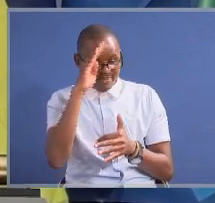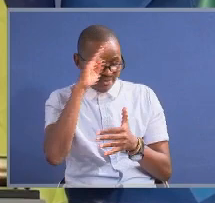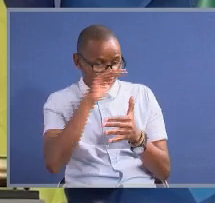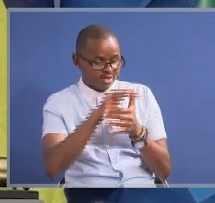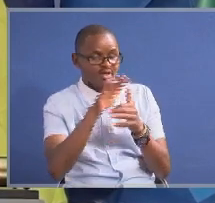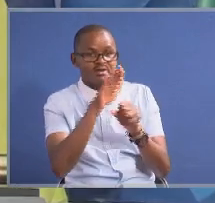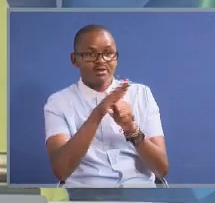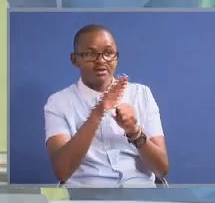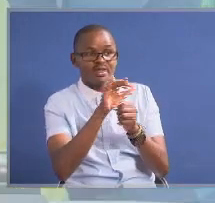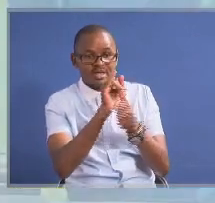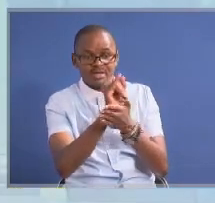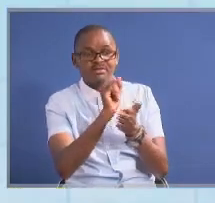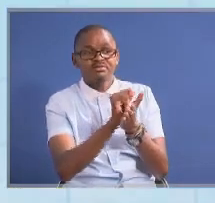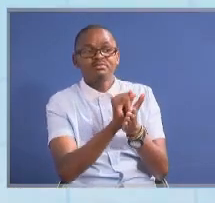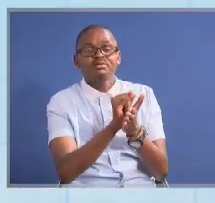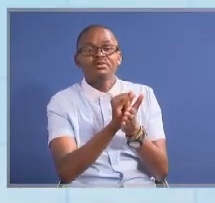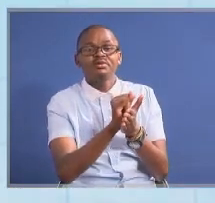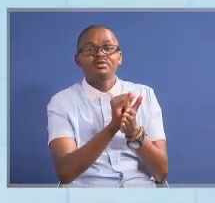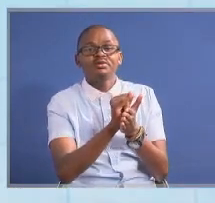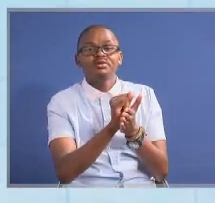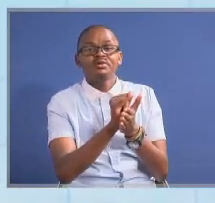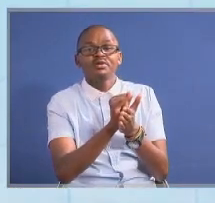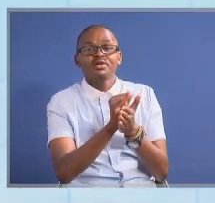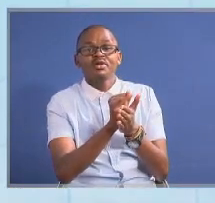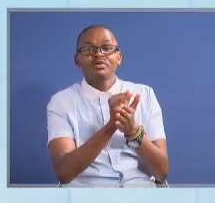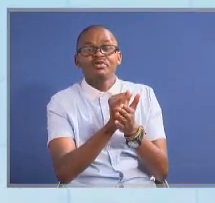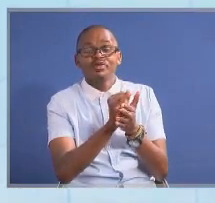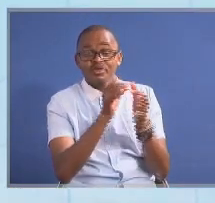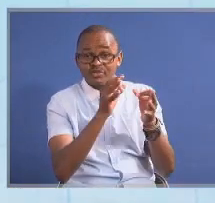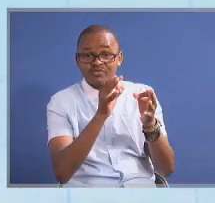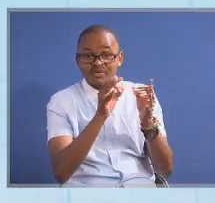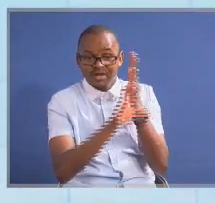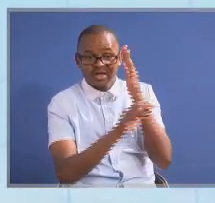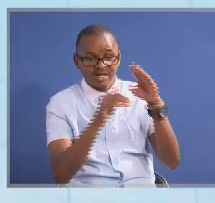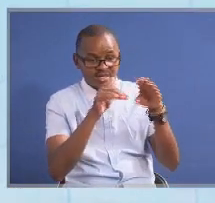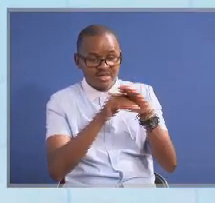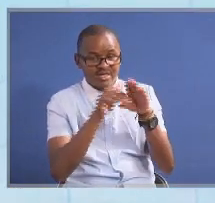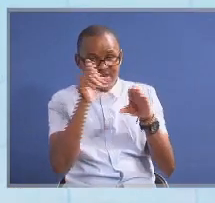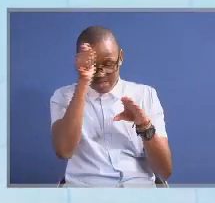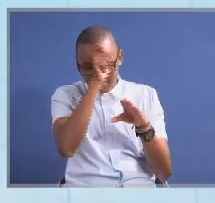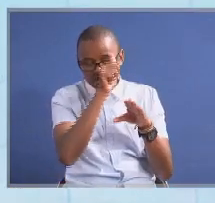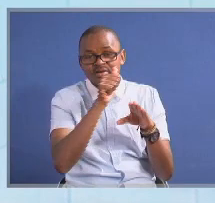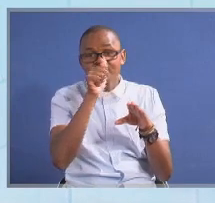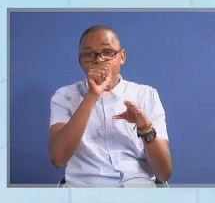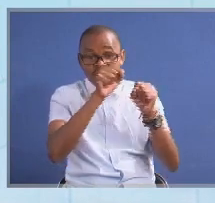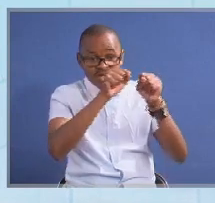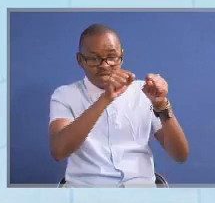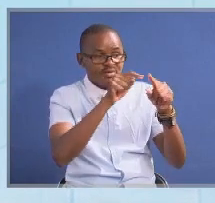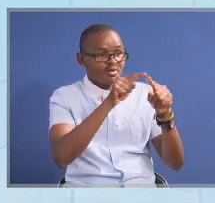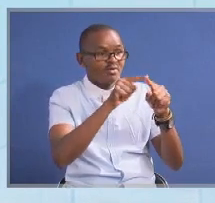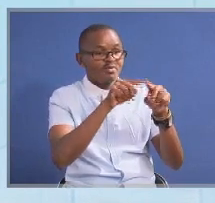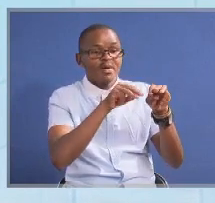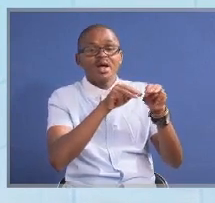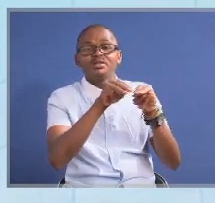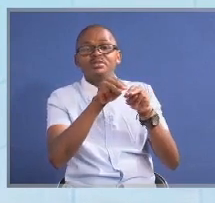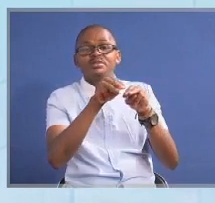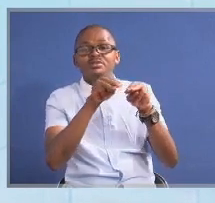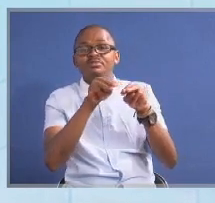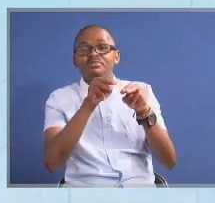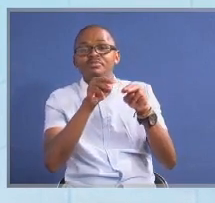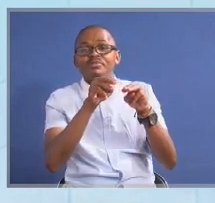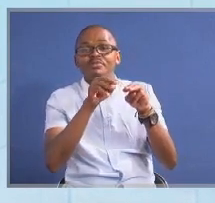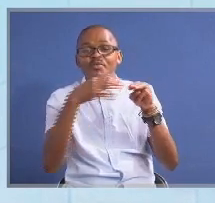very much that so long as the countries in Africa able to manage right.